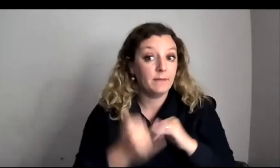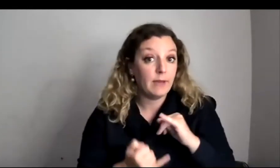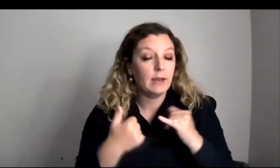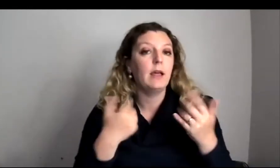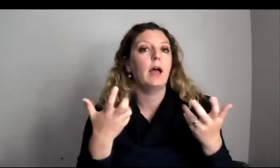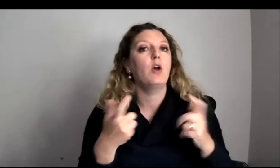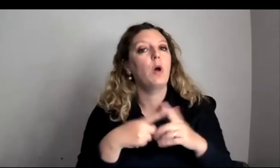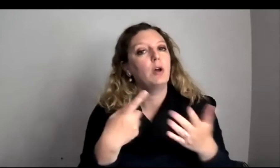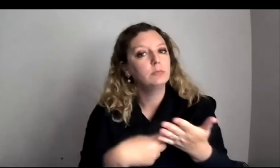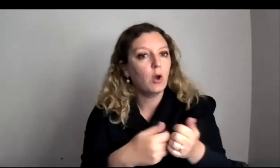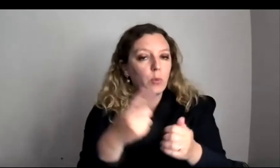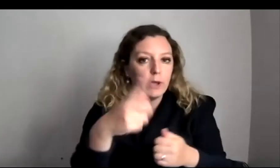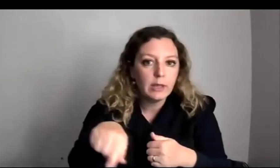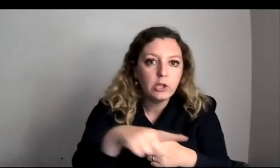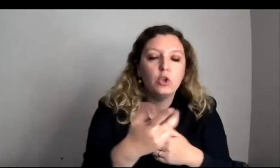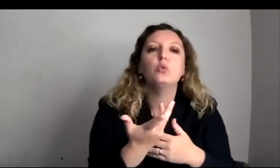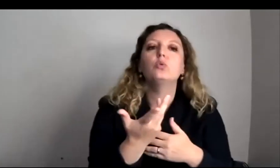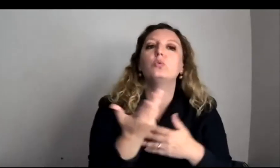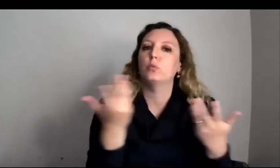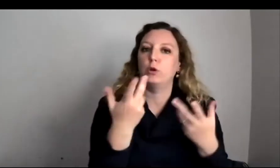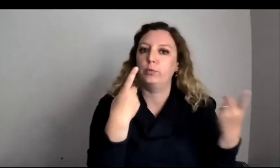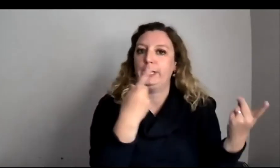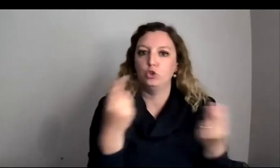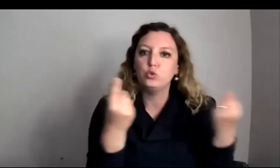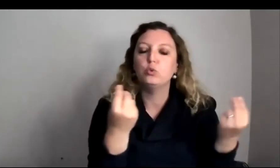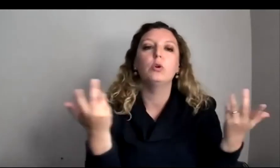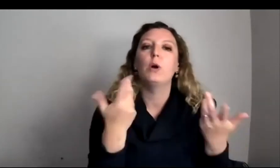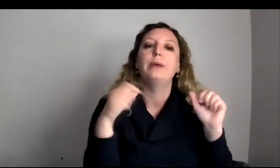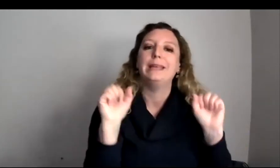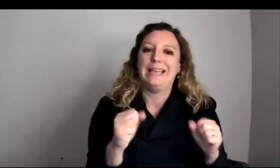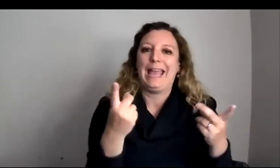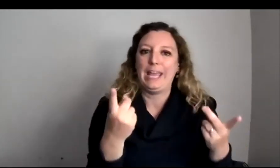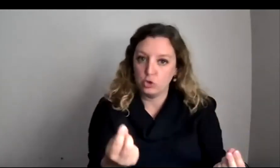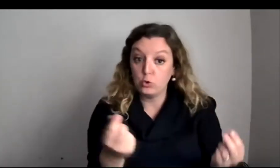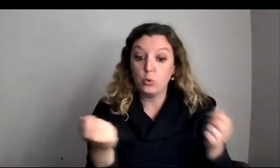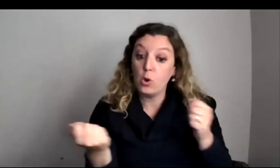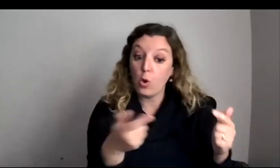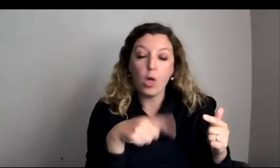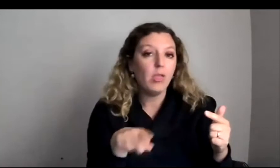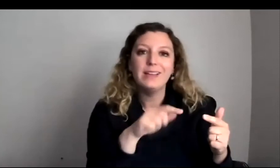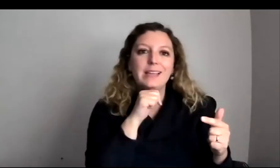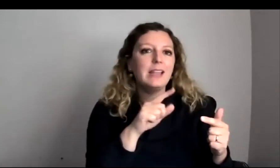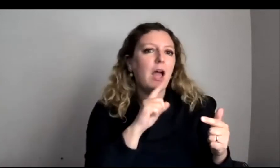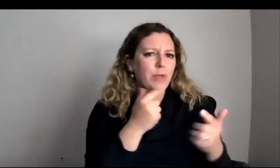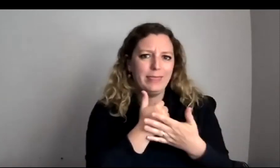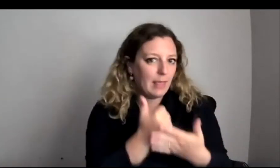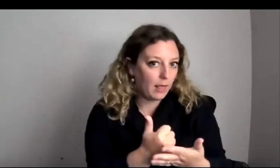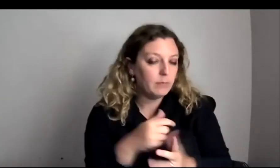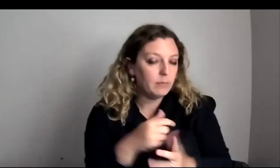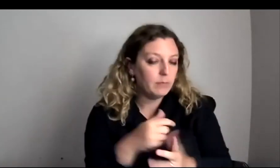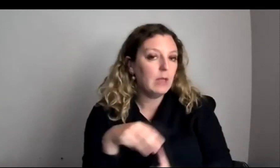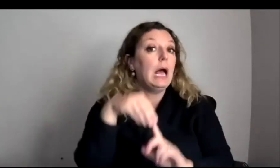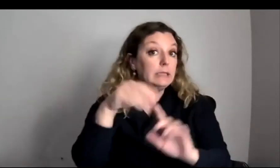to talk to you about then is, okay, what do we do, right? What can we do about it? Because all of this isn't really super helpful unless